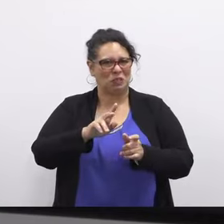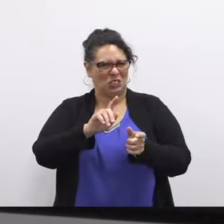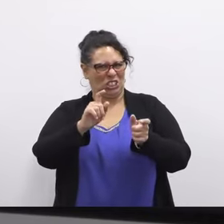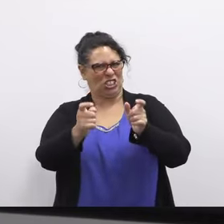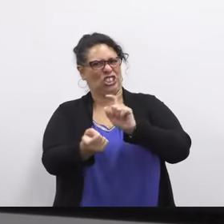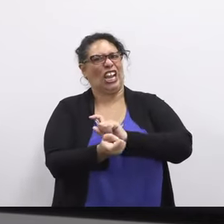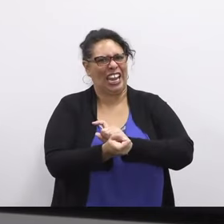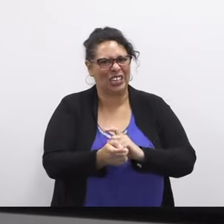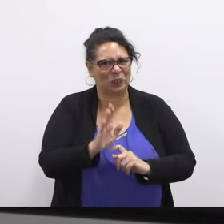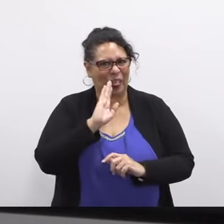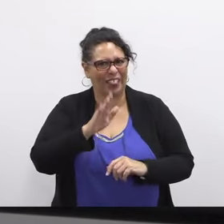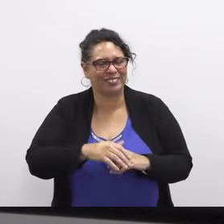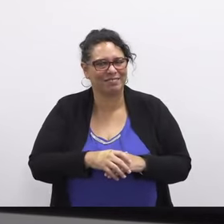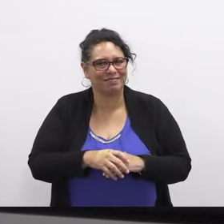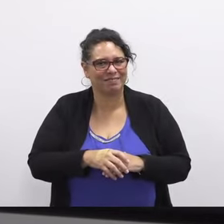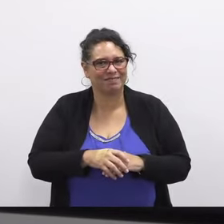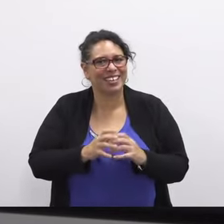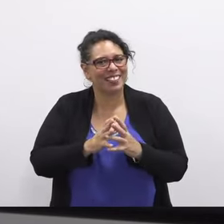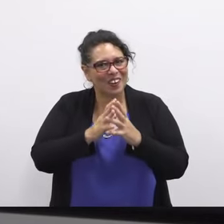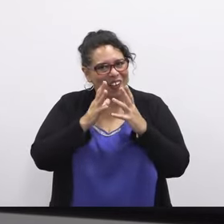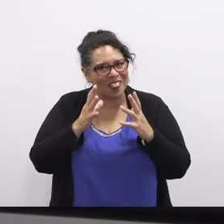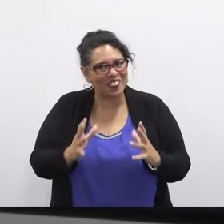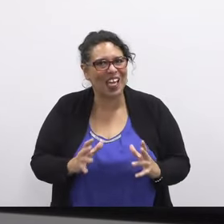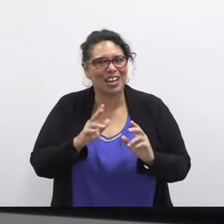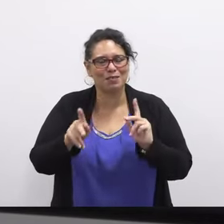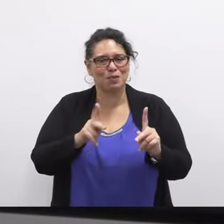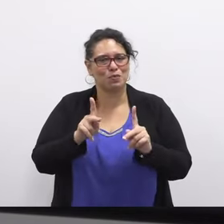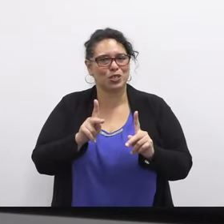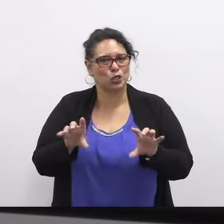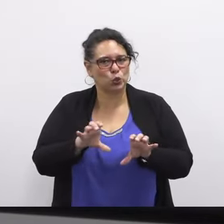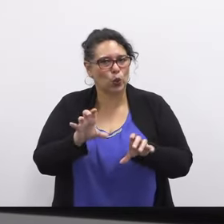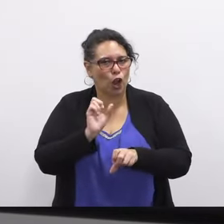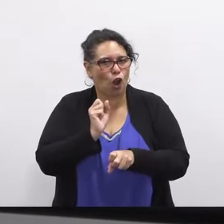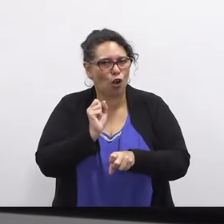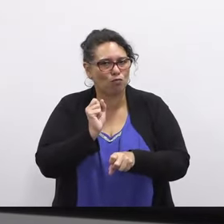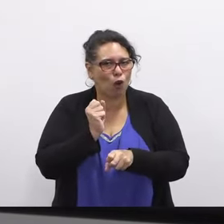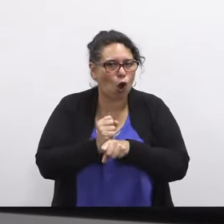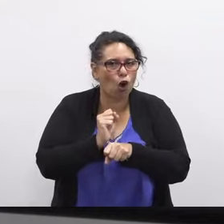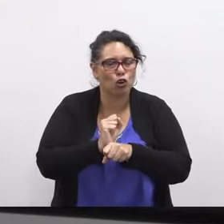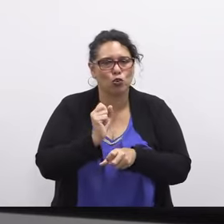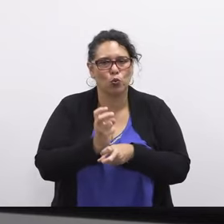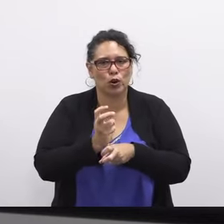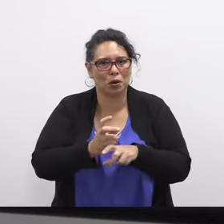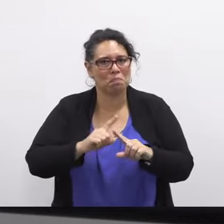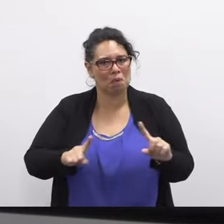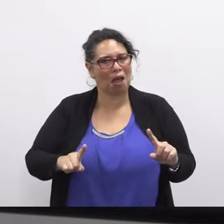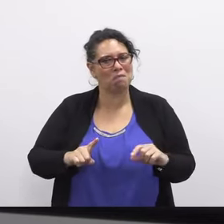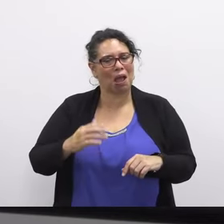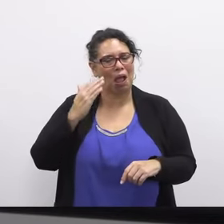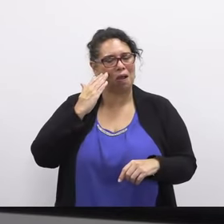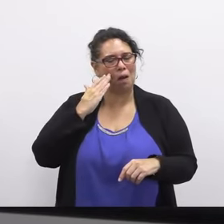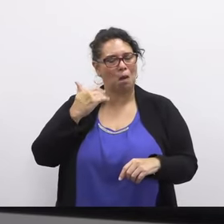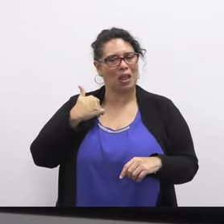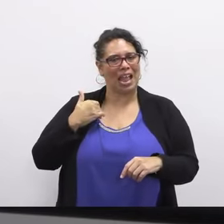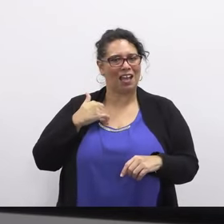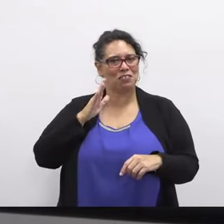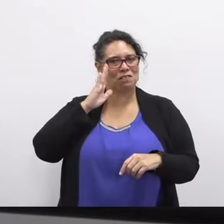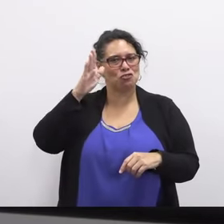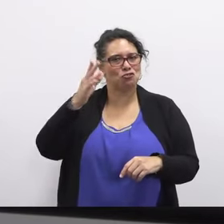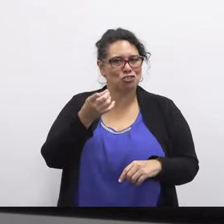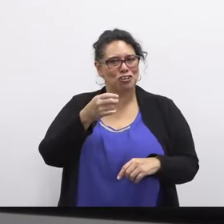have a lot of people doing the hard work, but we too like to think that we got some future